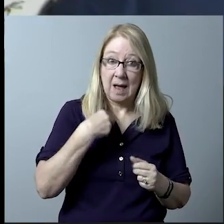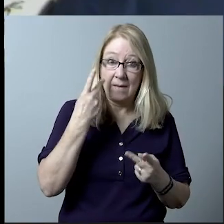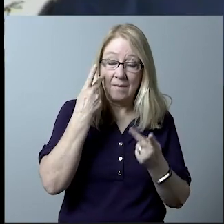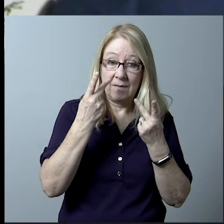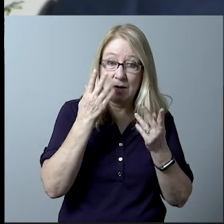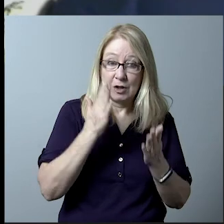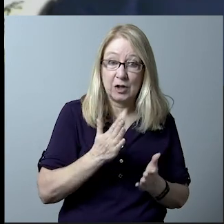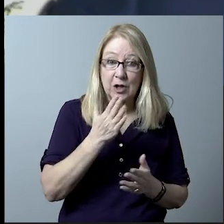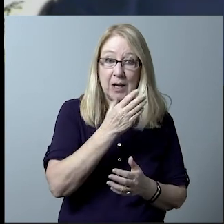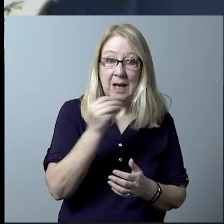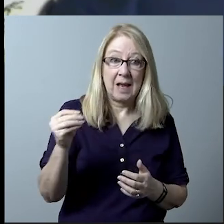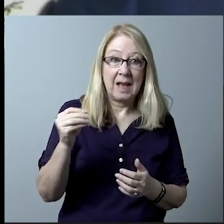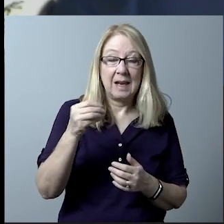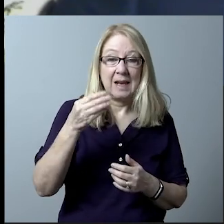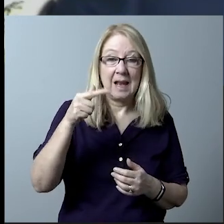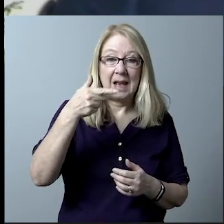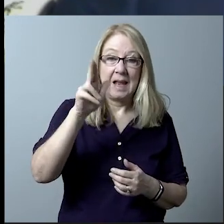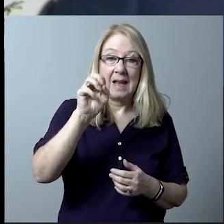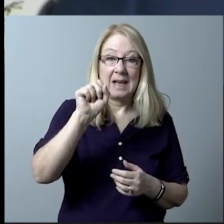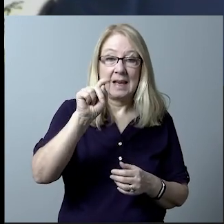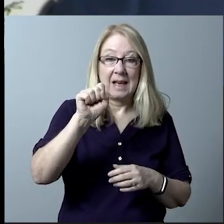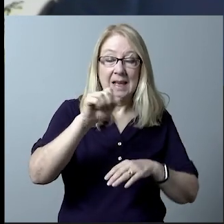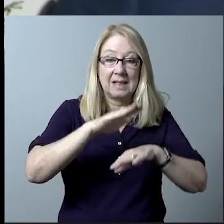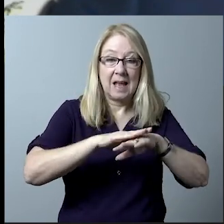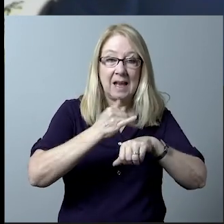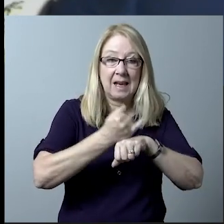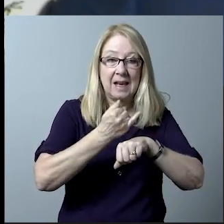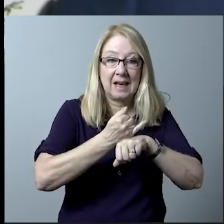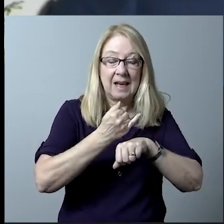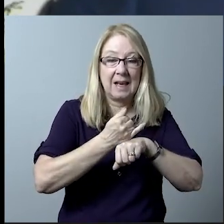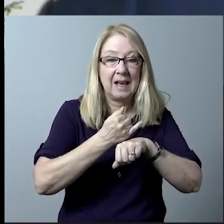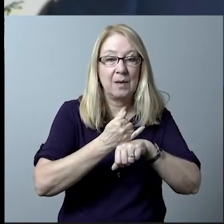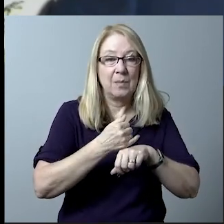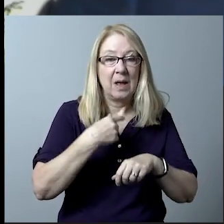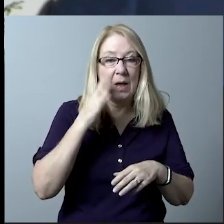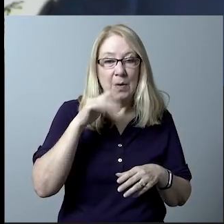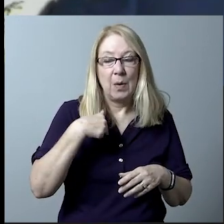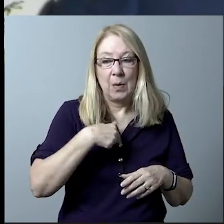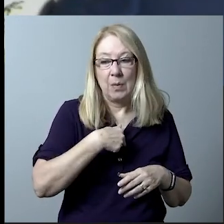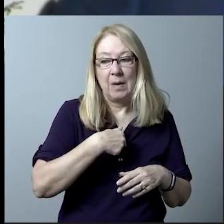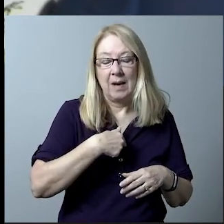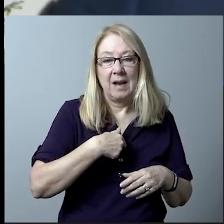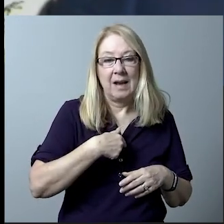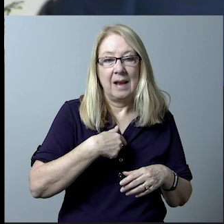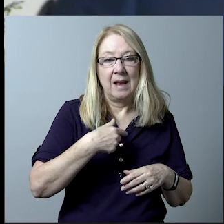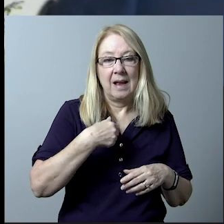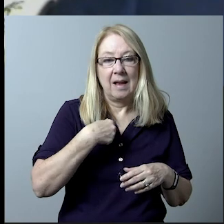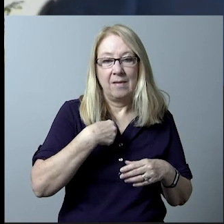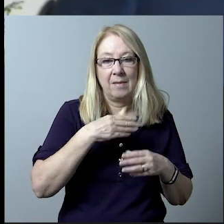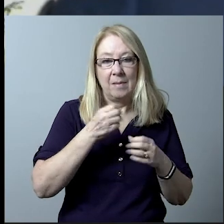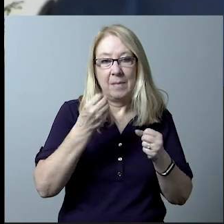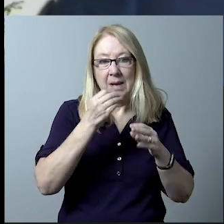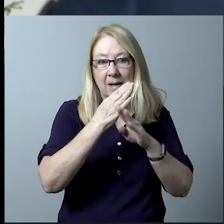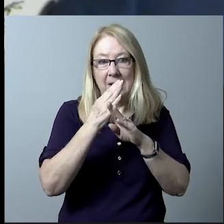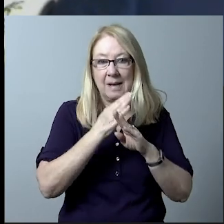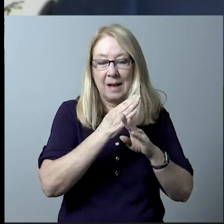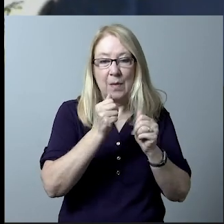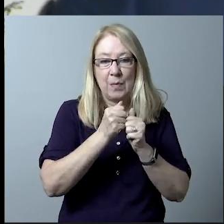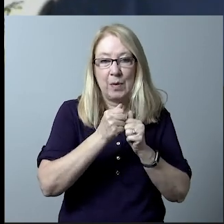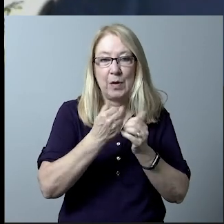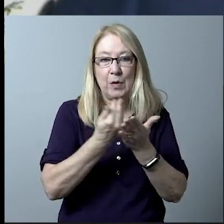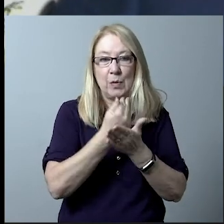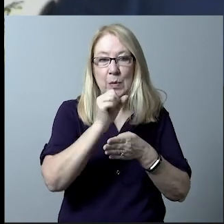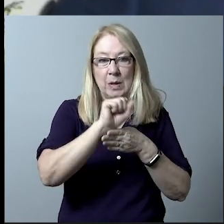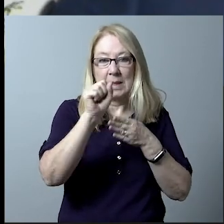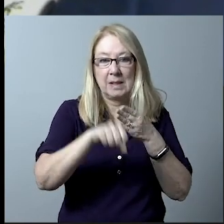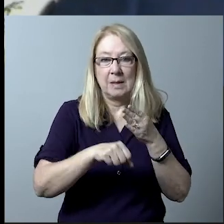when can we have visitors and guests back on campus without special permission? I think they're asking, we put a lot of guardrails in